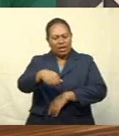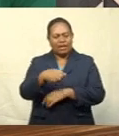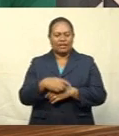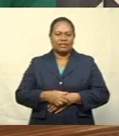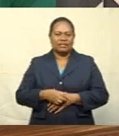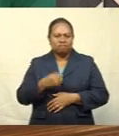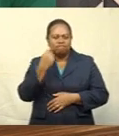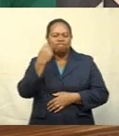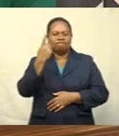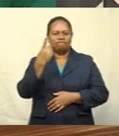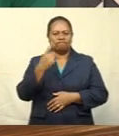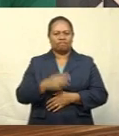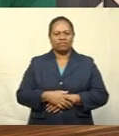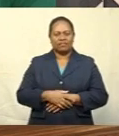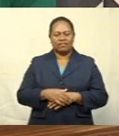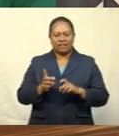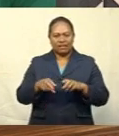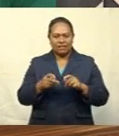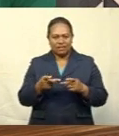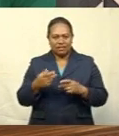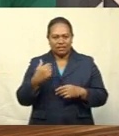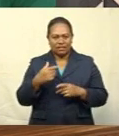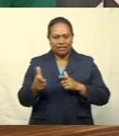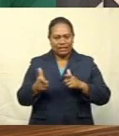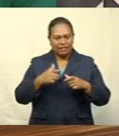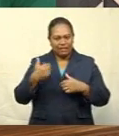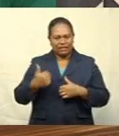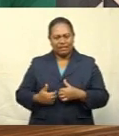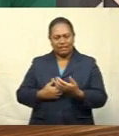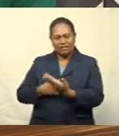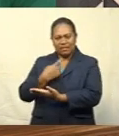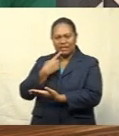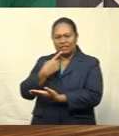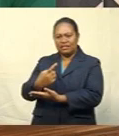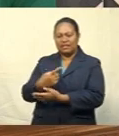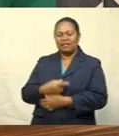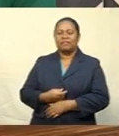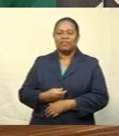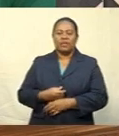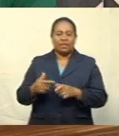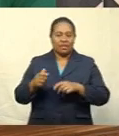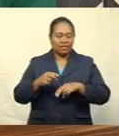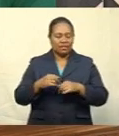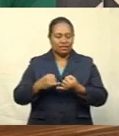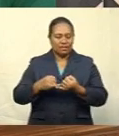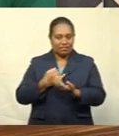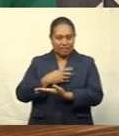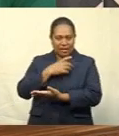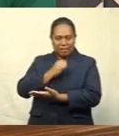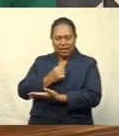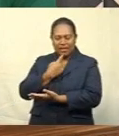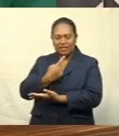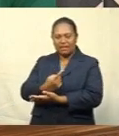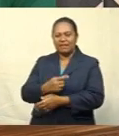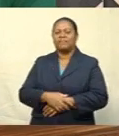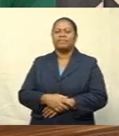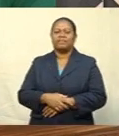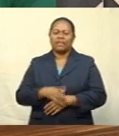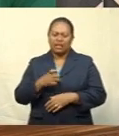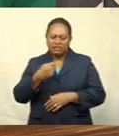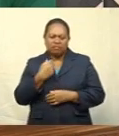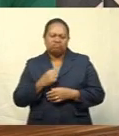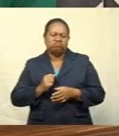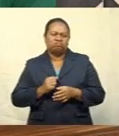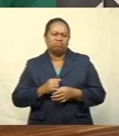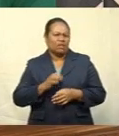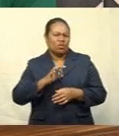national sevens side at the Mara's Sevens was a blessing in disguise, according to Waisale Serevi. While many fans are against the idea of having